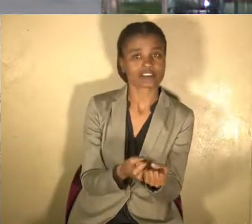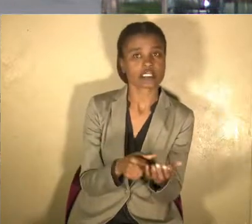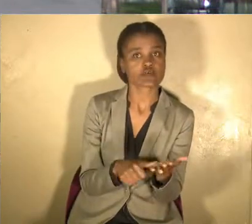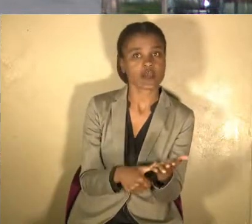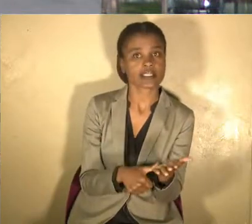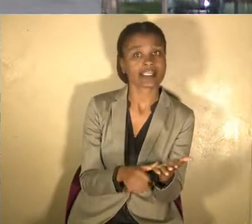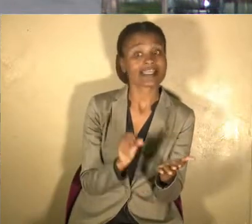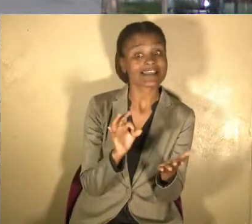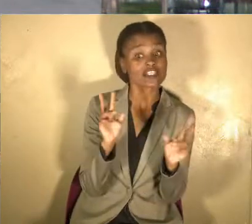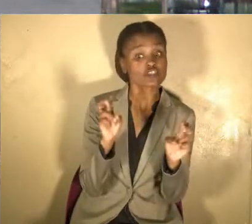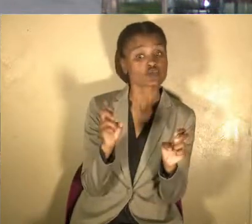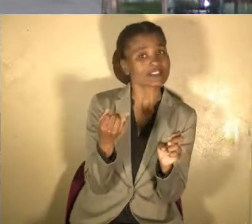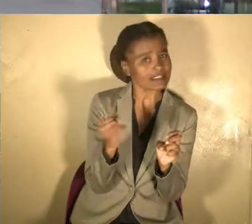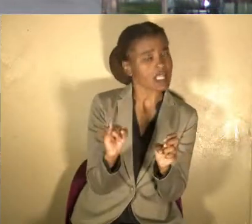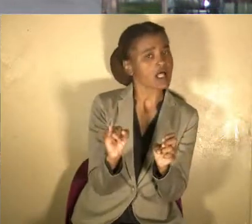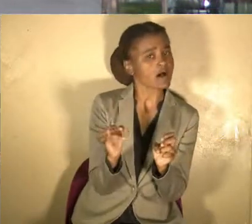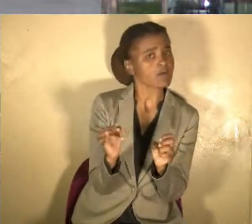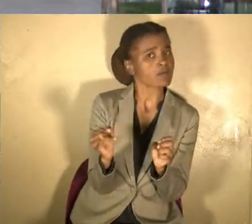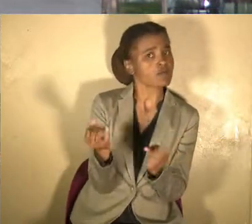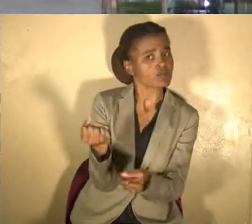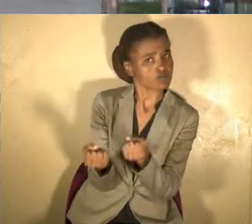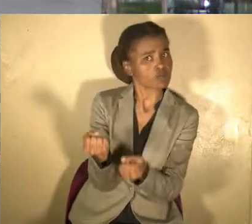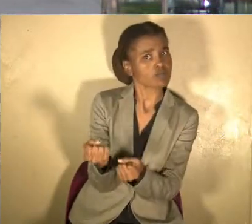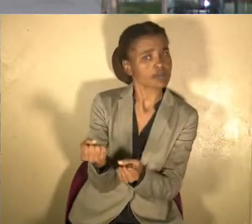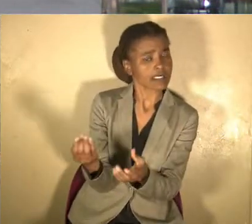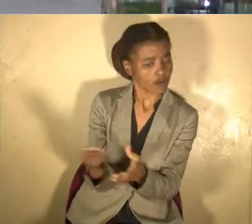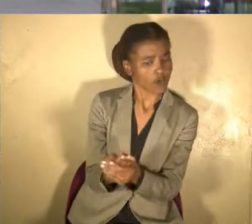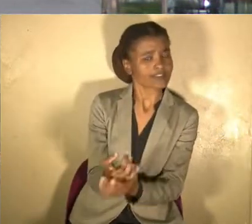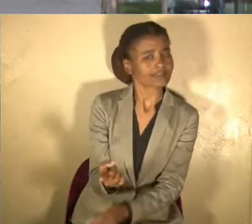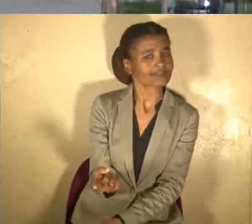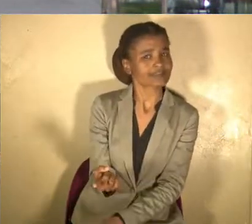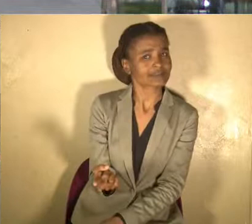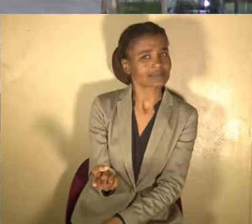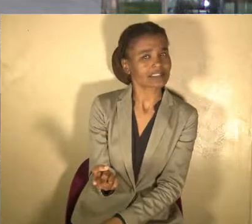law. Because you said there are various grants.